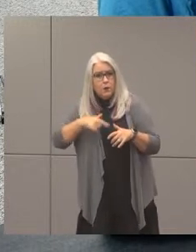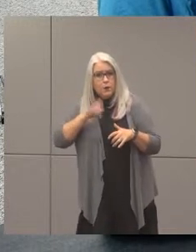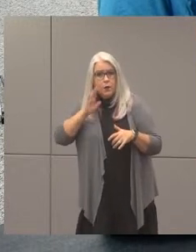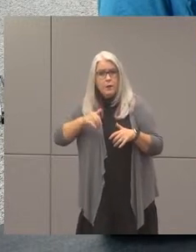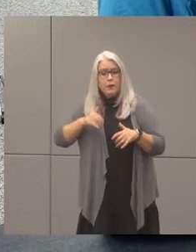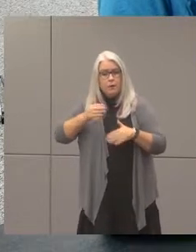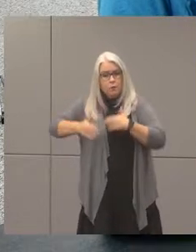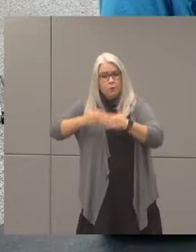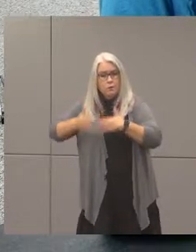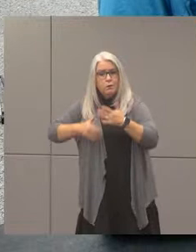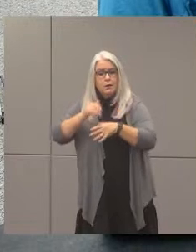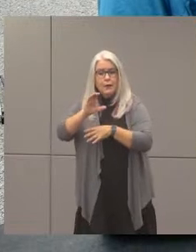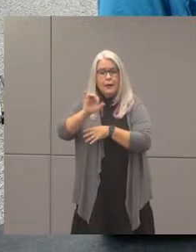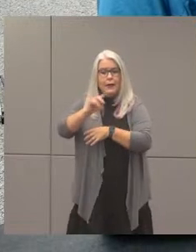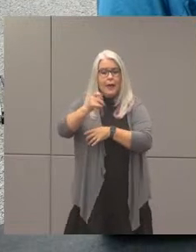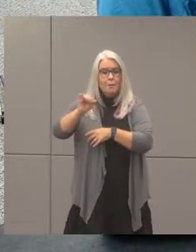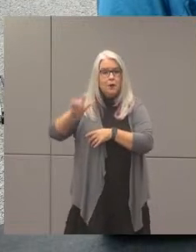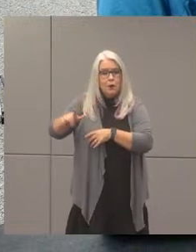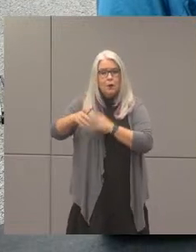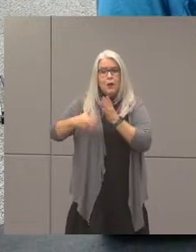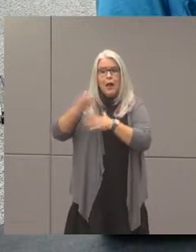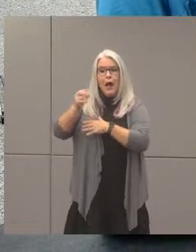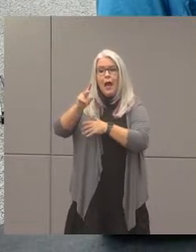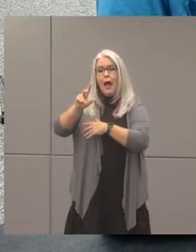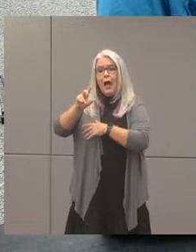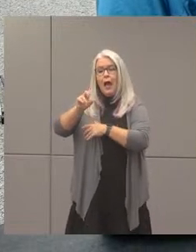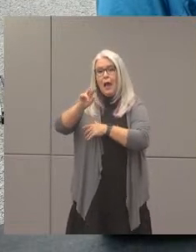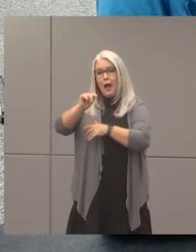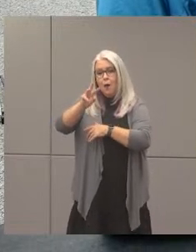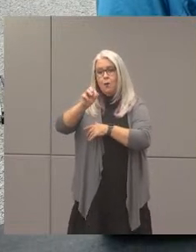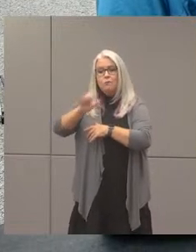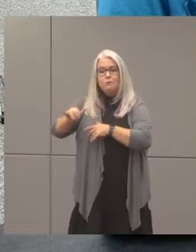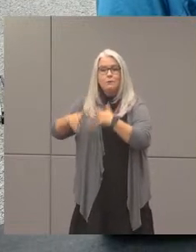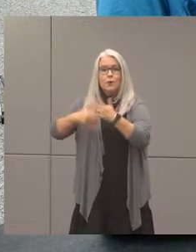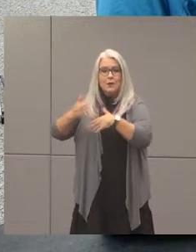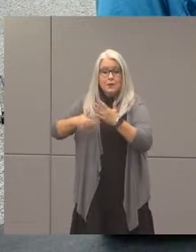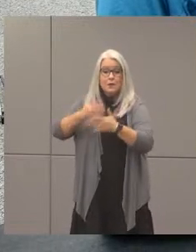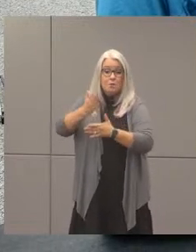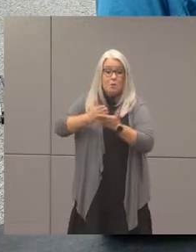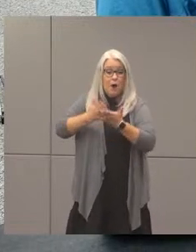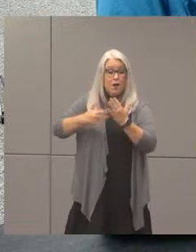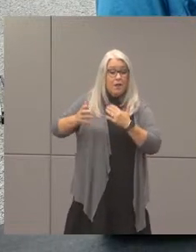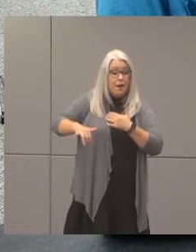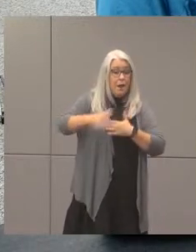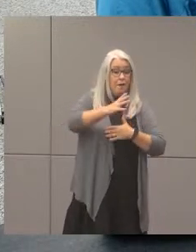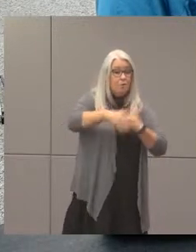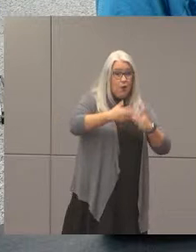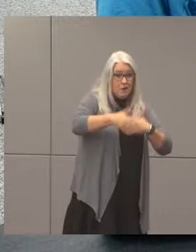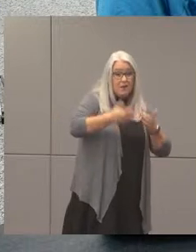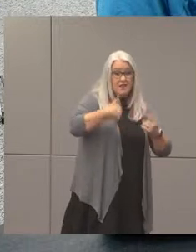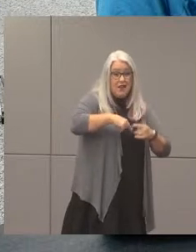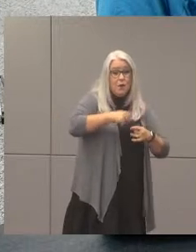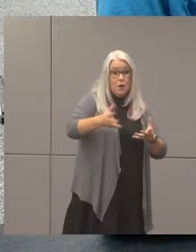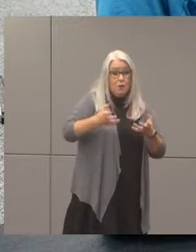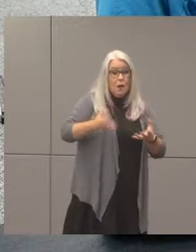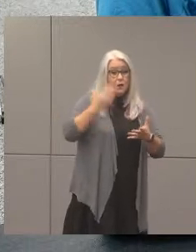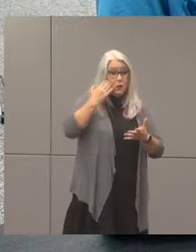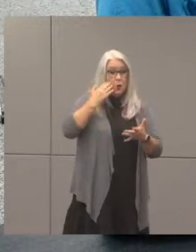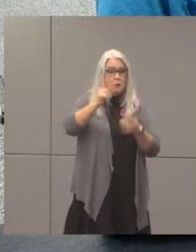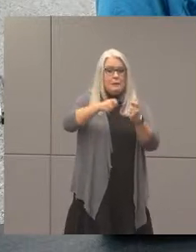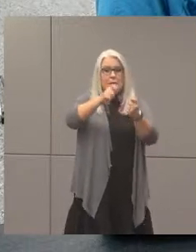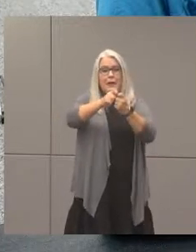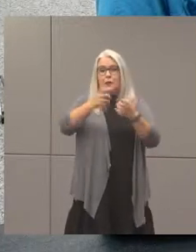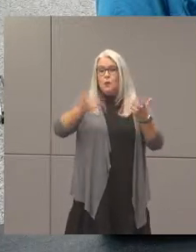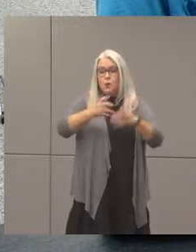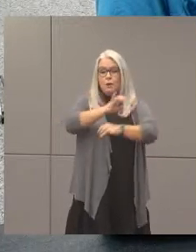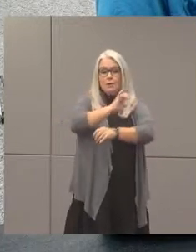capital outlay process with the project, as part of that documentation with capital outlay, they will want to know all the different energy